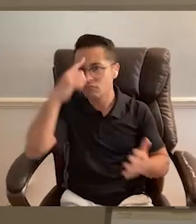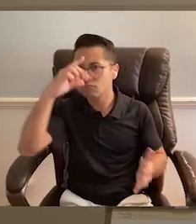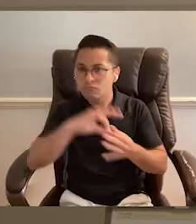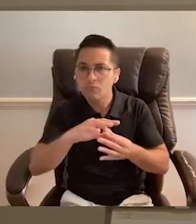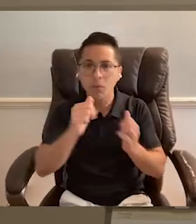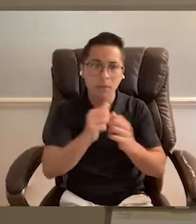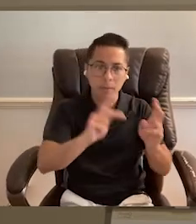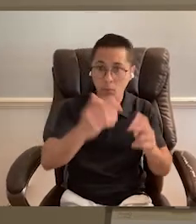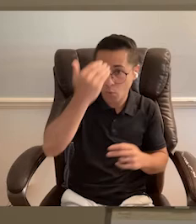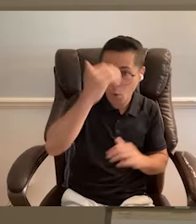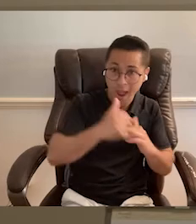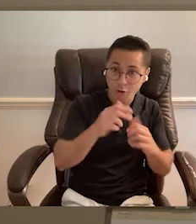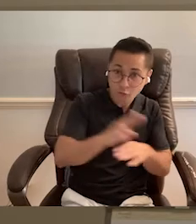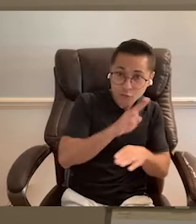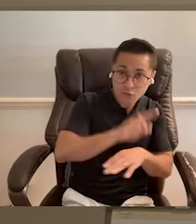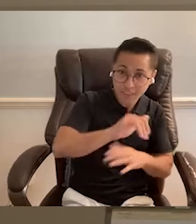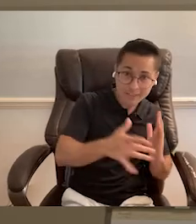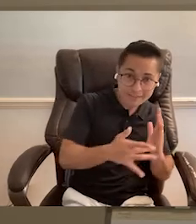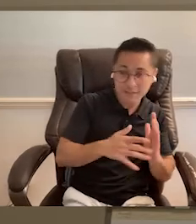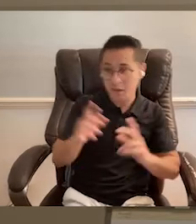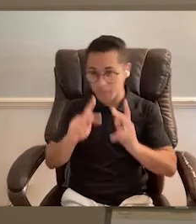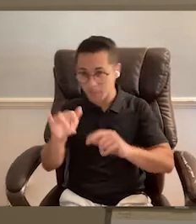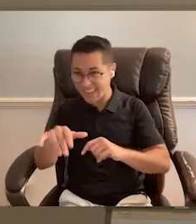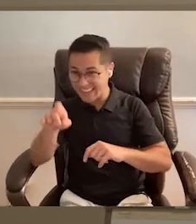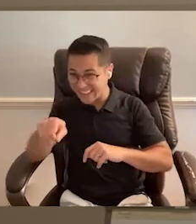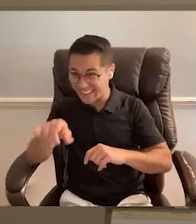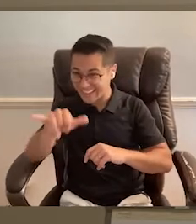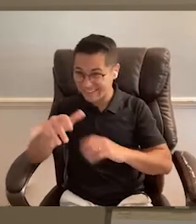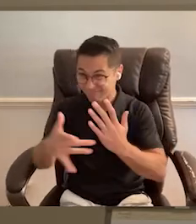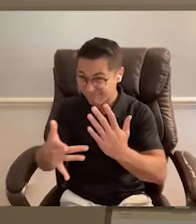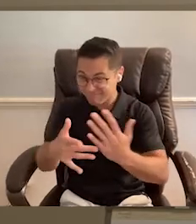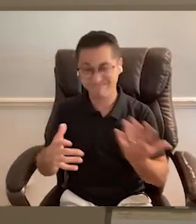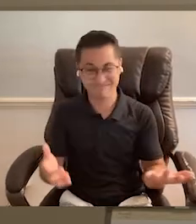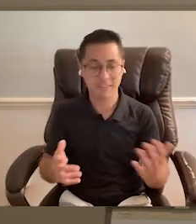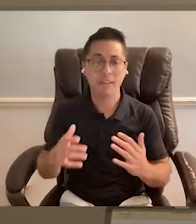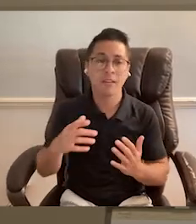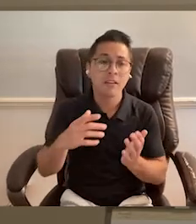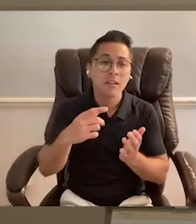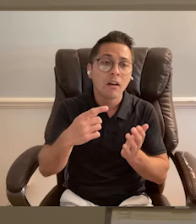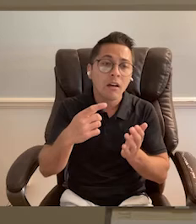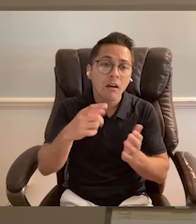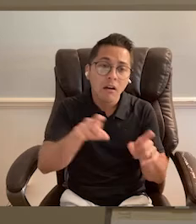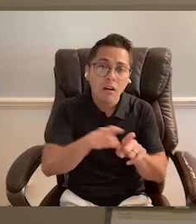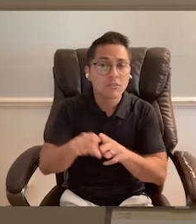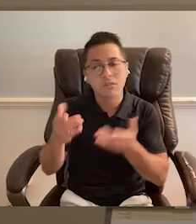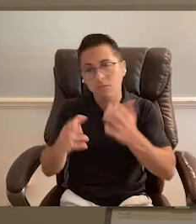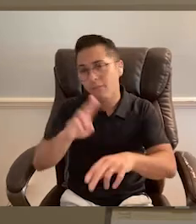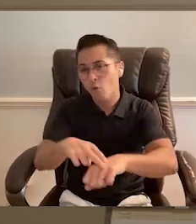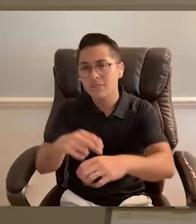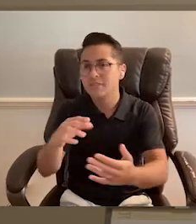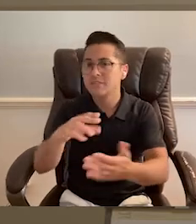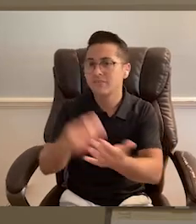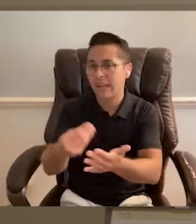research, education, training, and service in assistive and rehabilitation robotics technologies. Our focus is